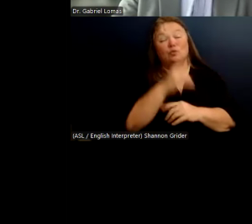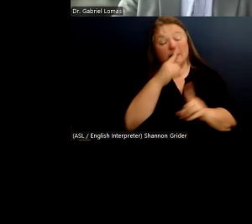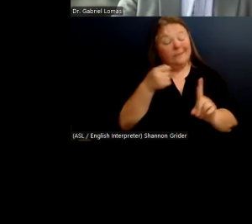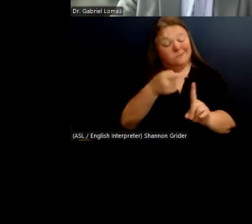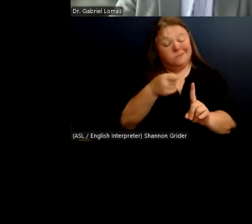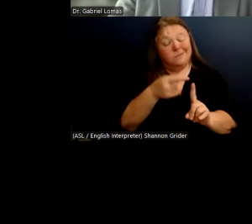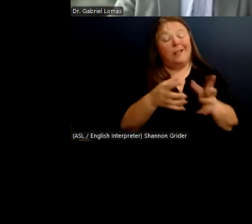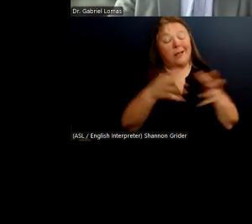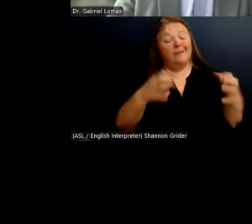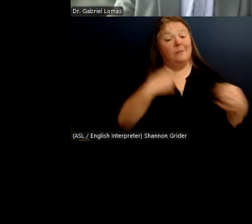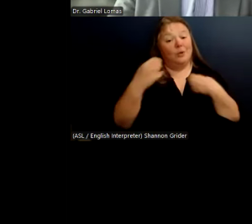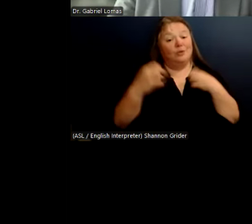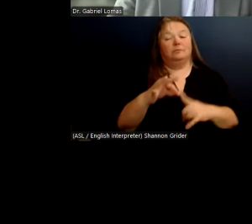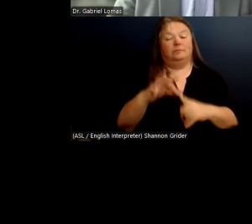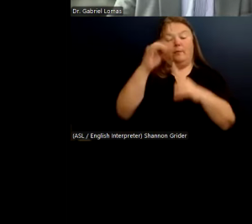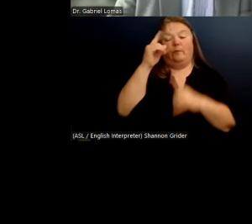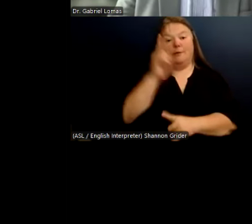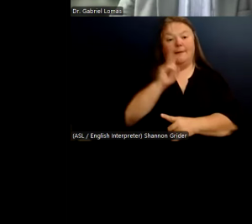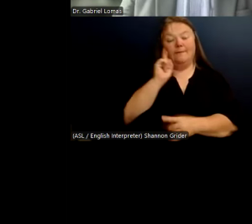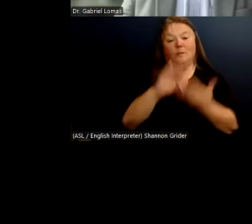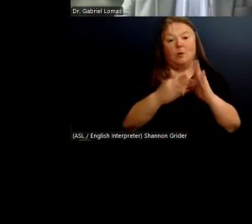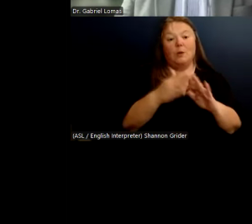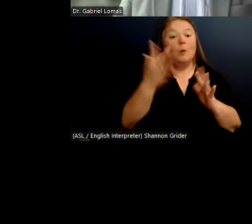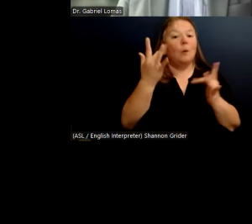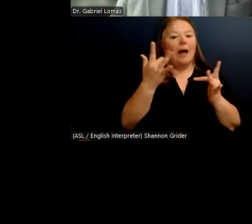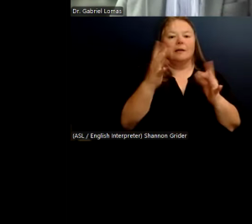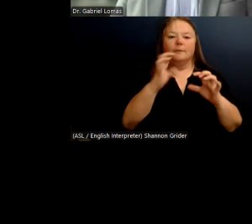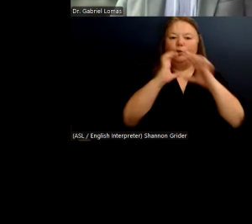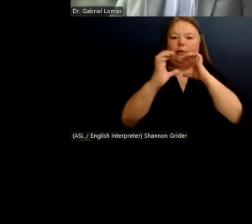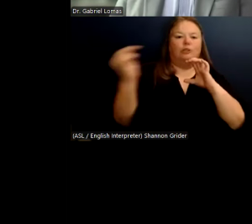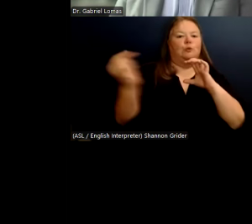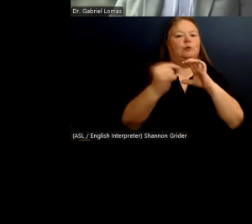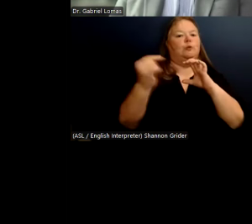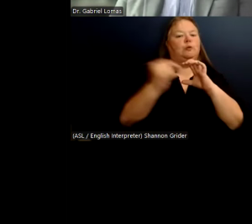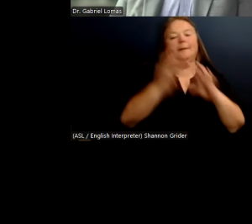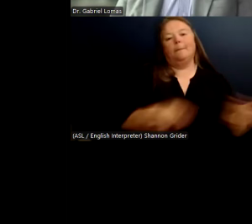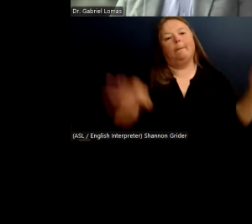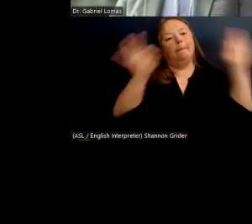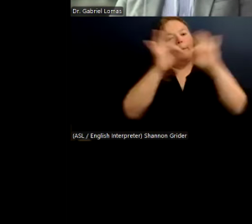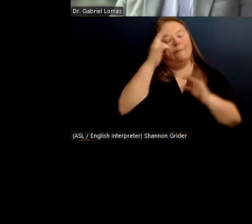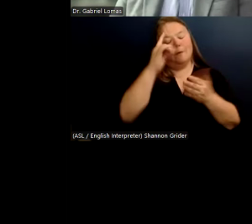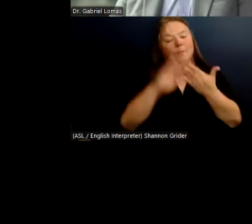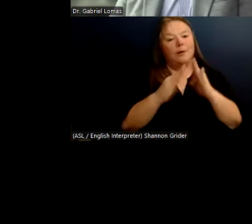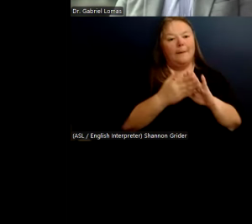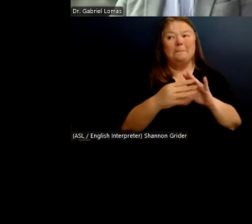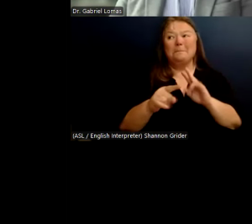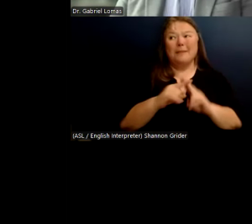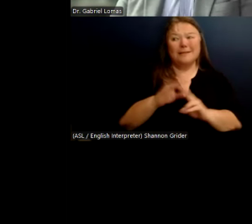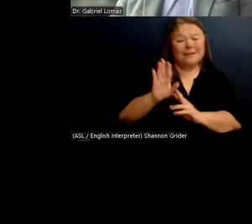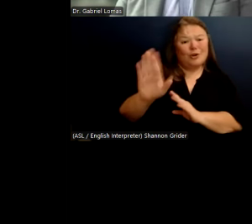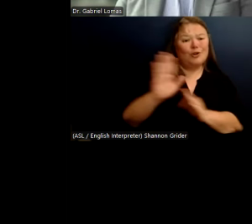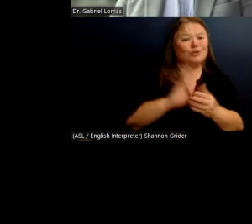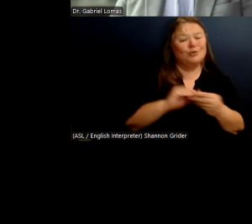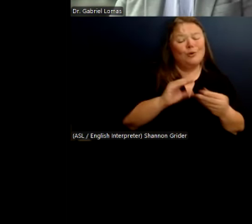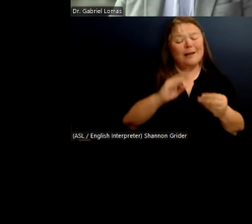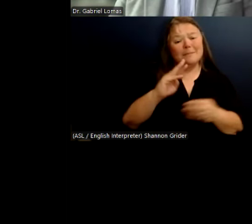deaf community, because communication is so very important. And it is her story. And unfortunately, we see this